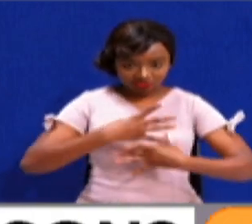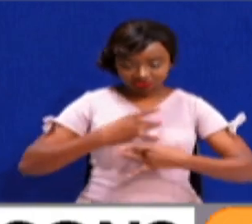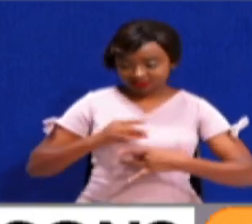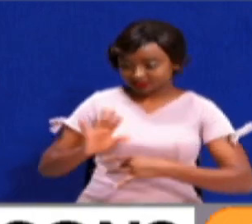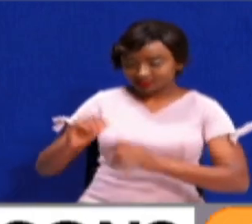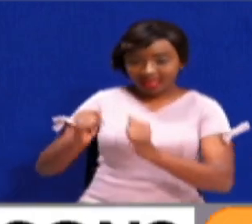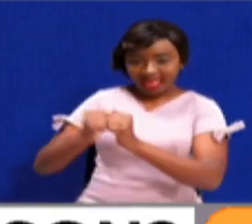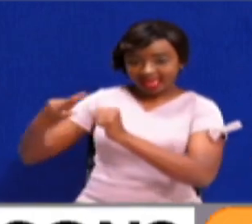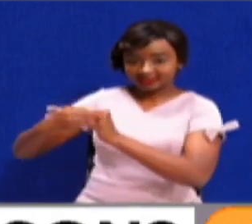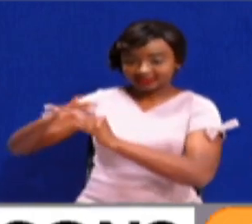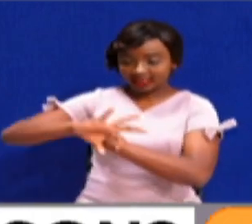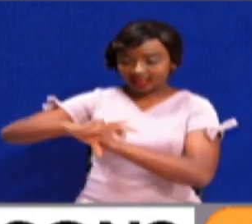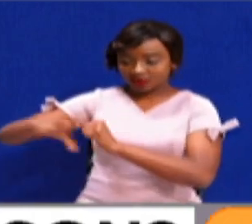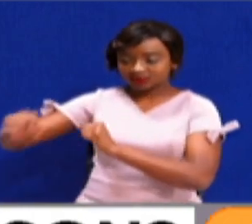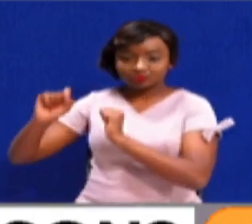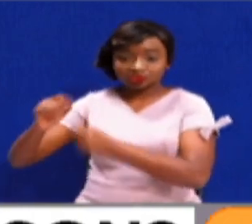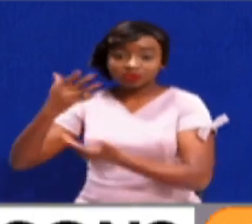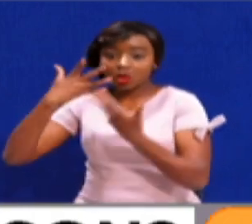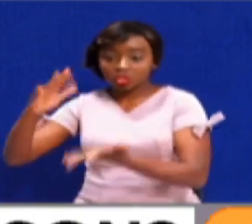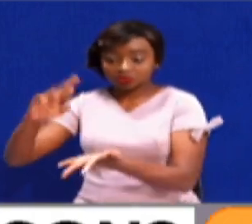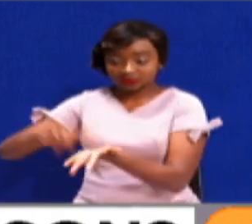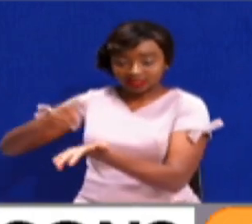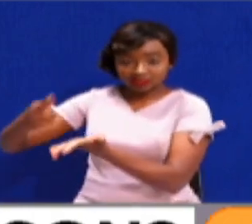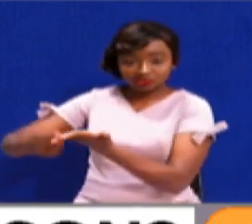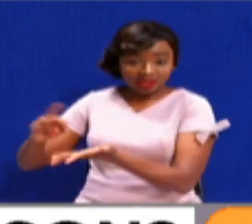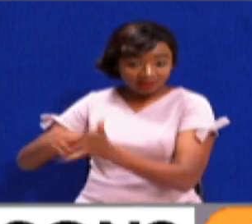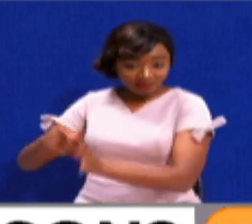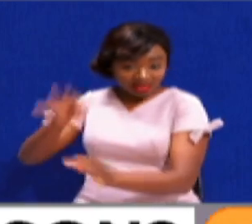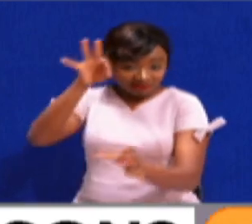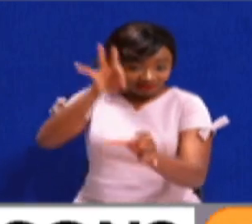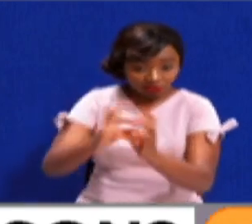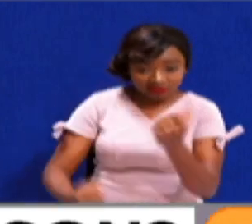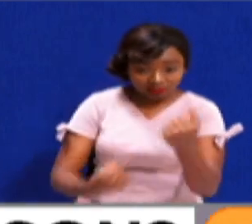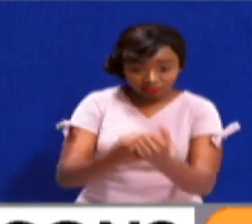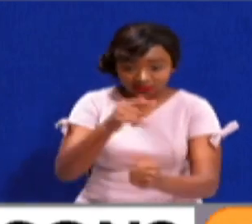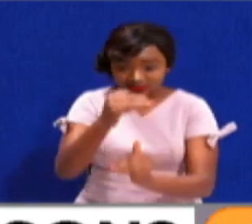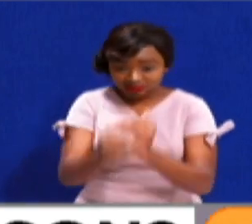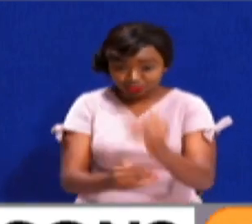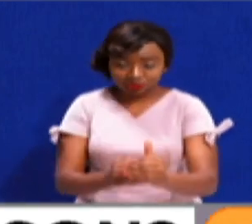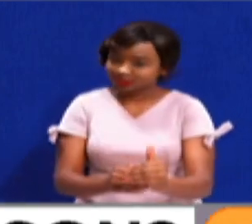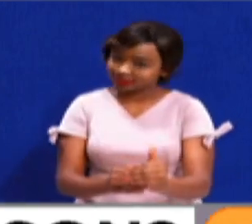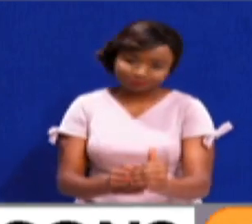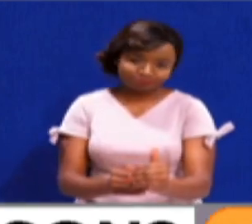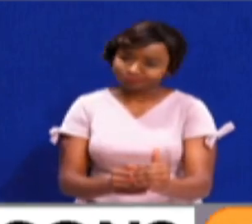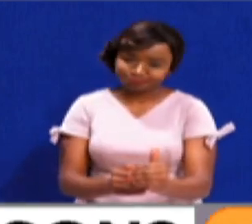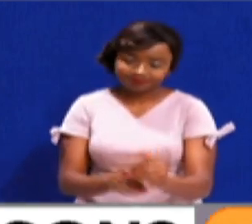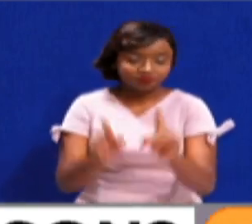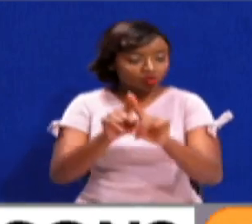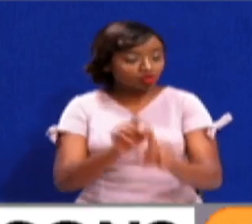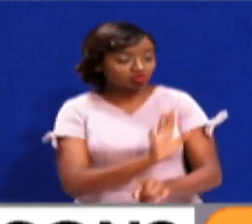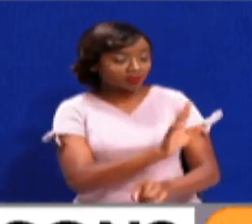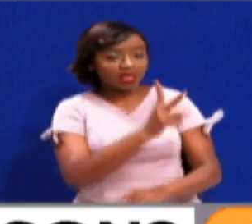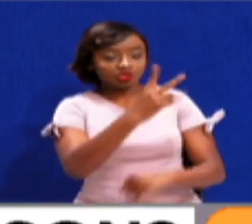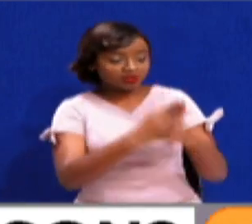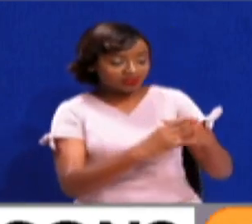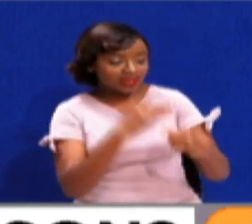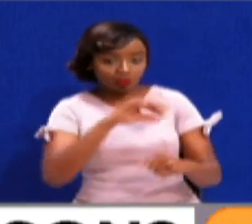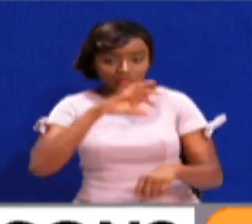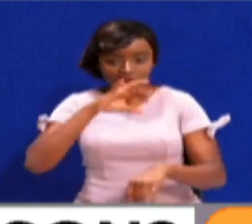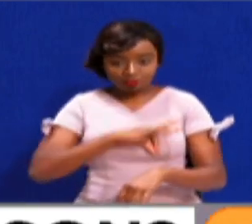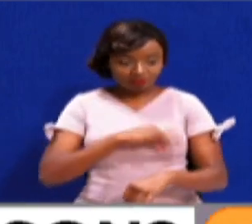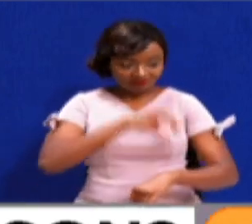lose some resources definitely would not have voted in favor of the formula. Yeah. And even the 29 counties that were